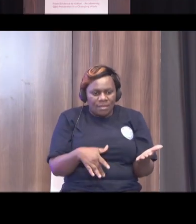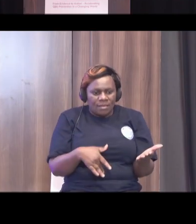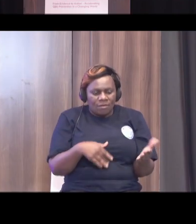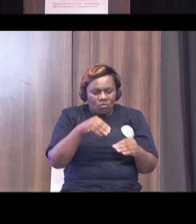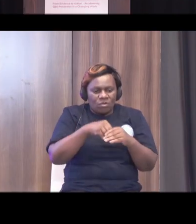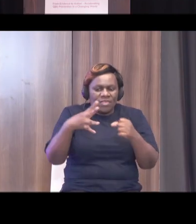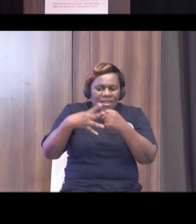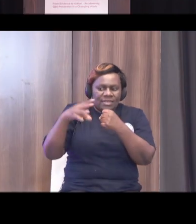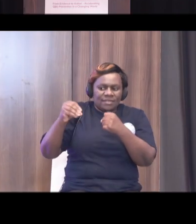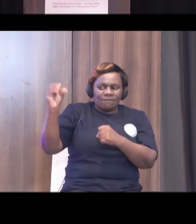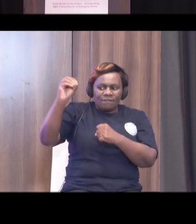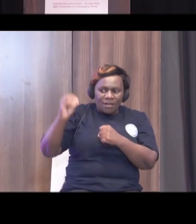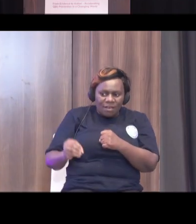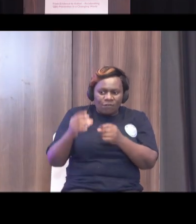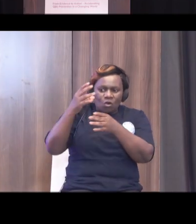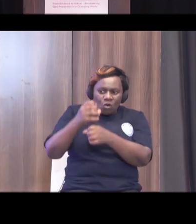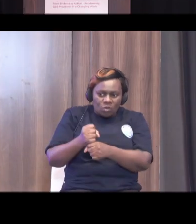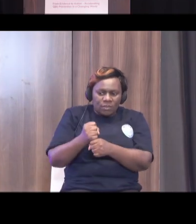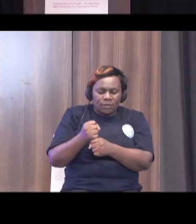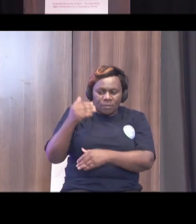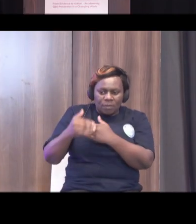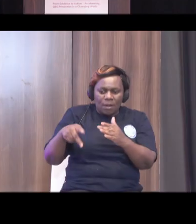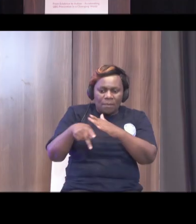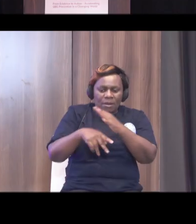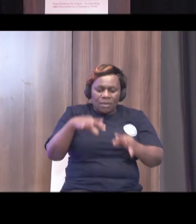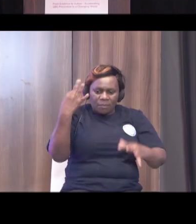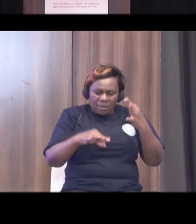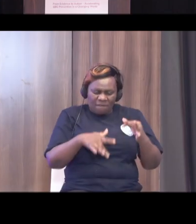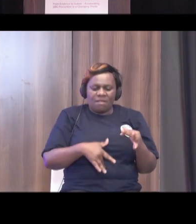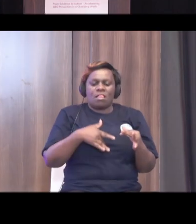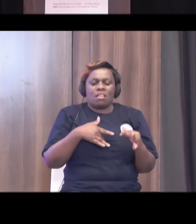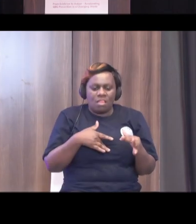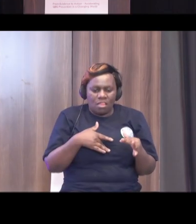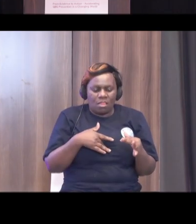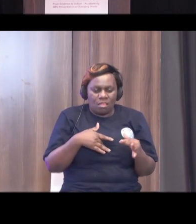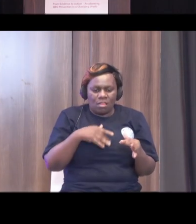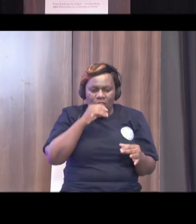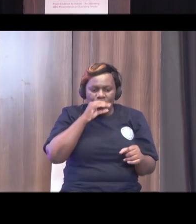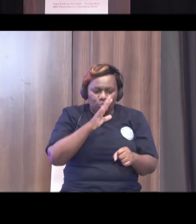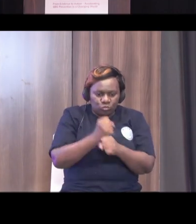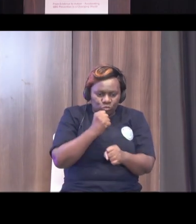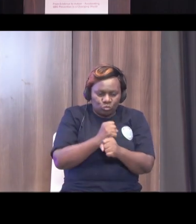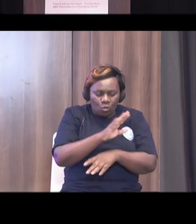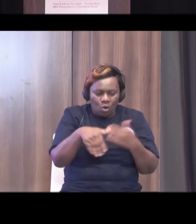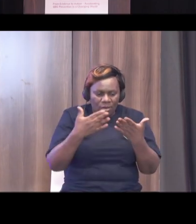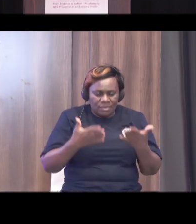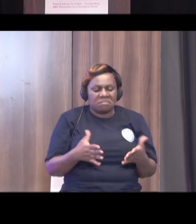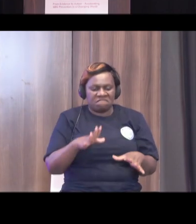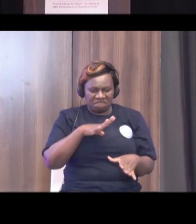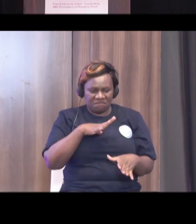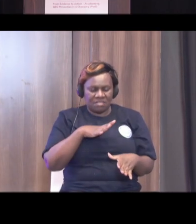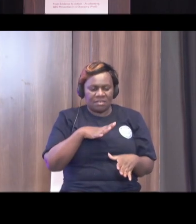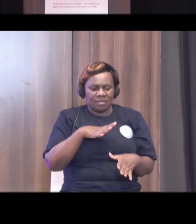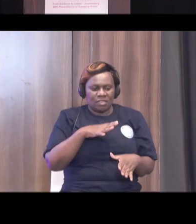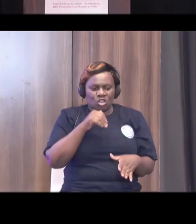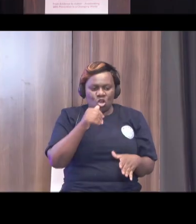the 95% confidence bounds of the primary analysis. So we felt reassured after conducting all of these that we weren't